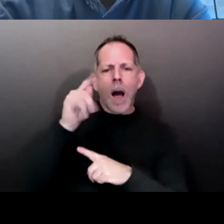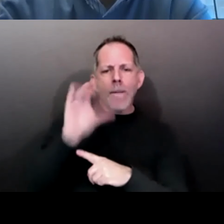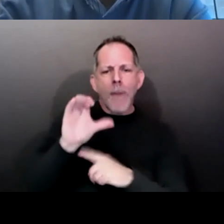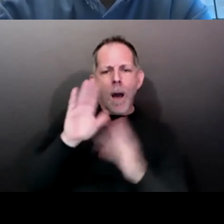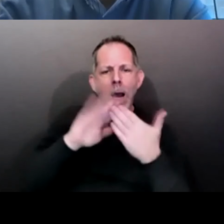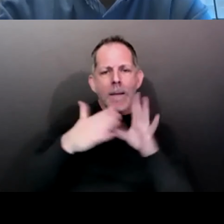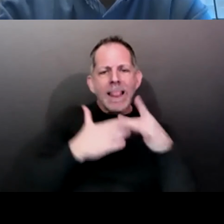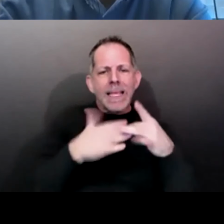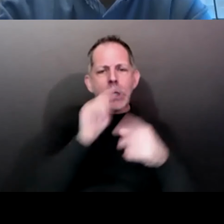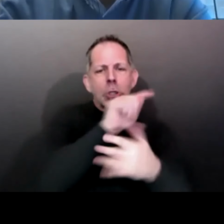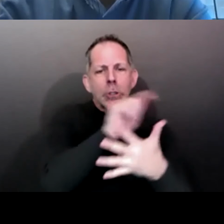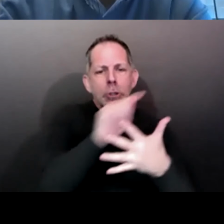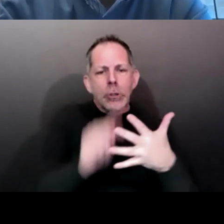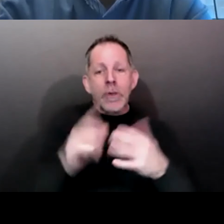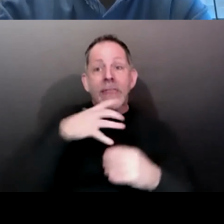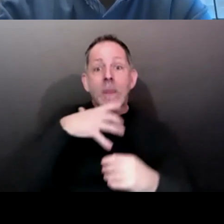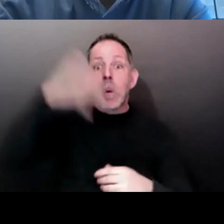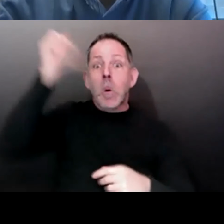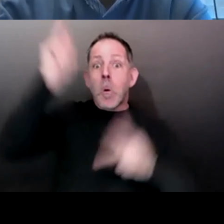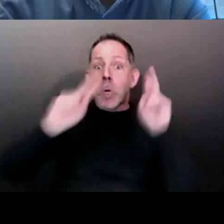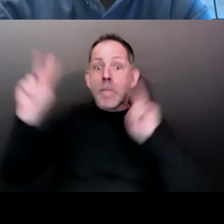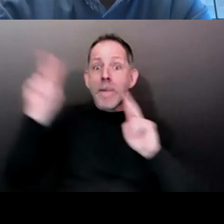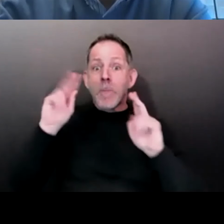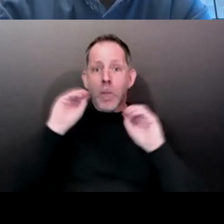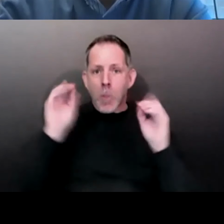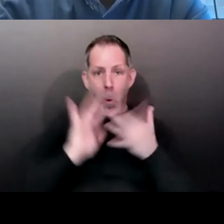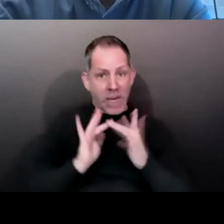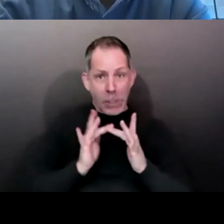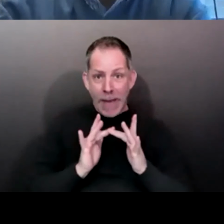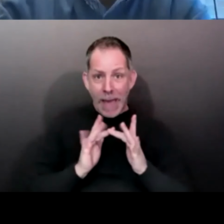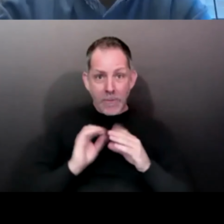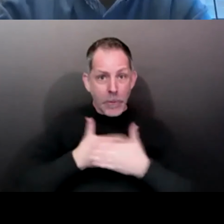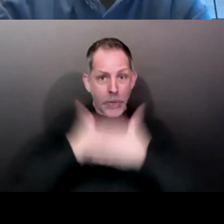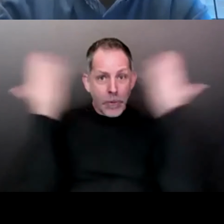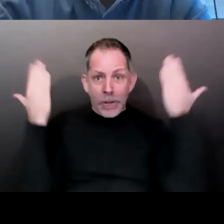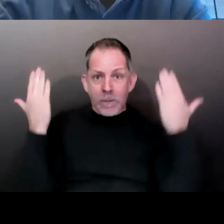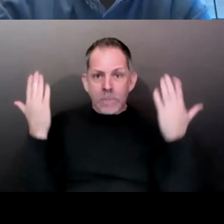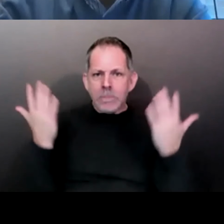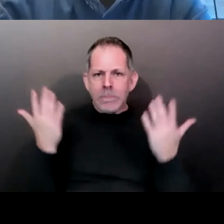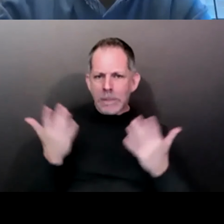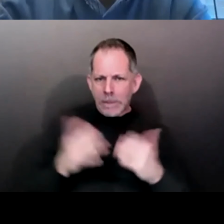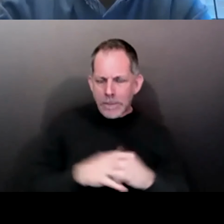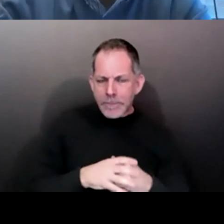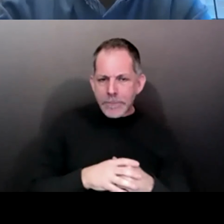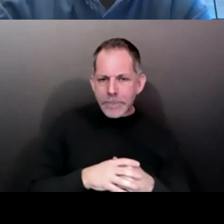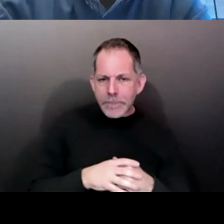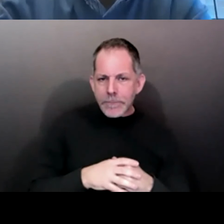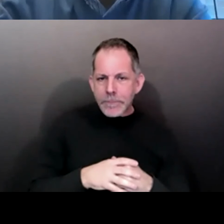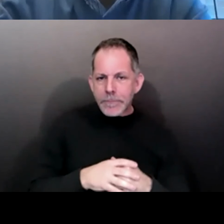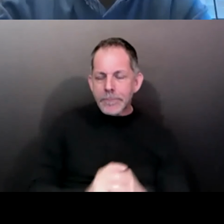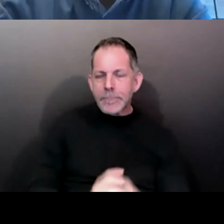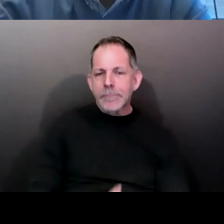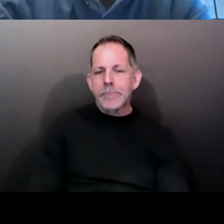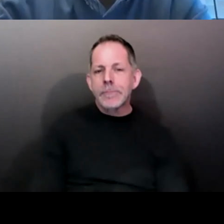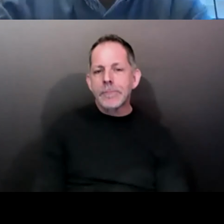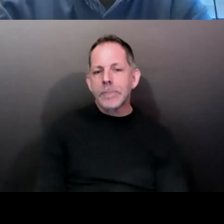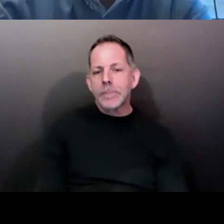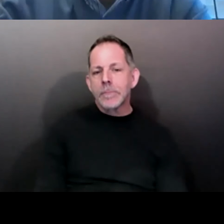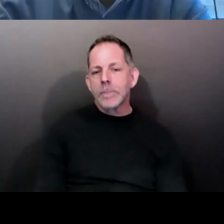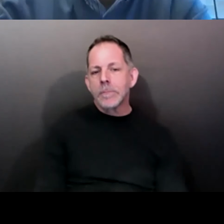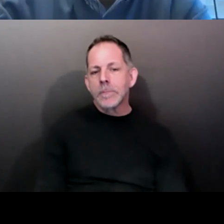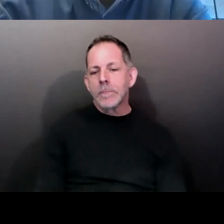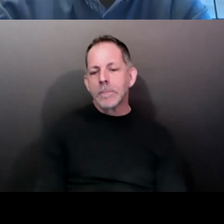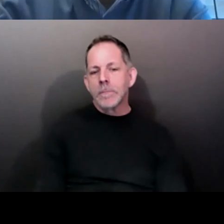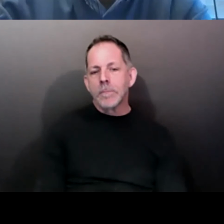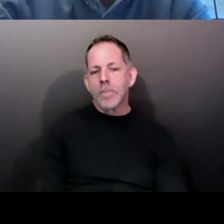other limitations? So Rochelle, if you could address that first. I mean, in our community, I think that's something great